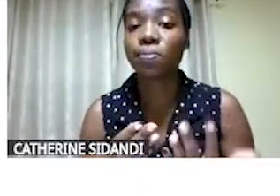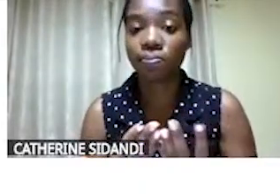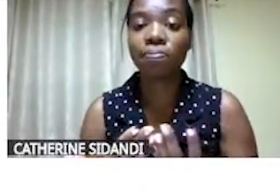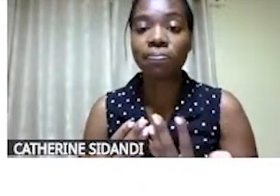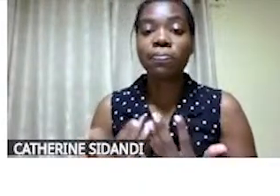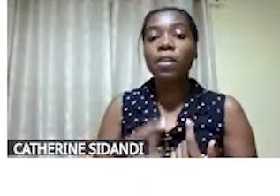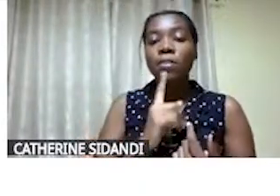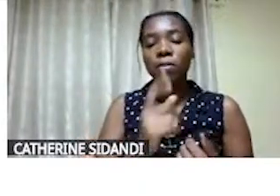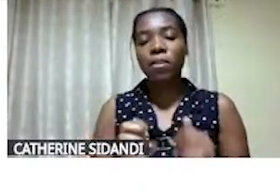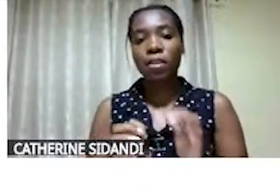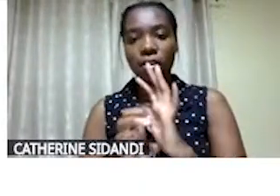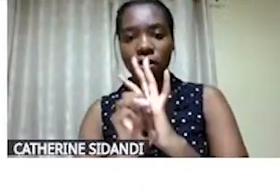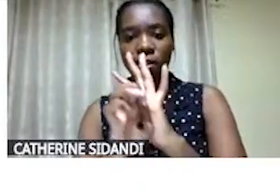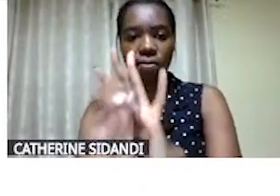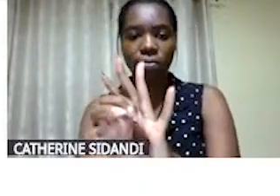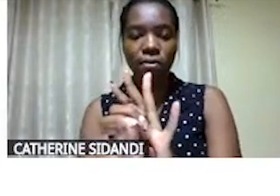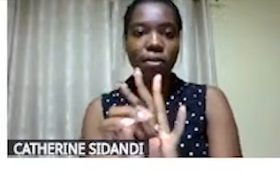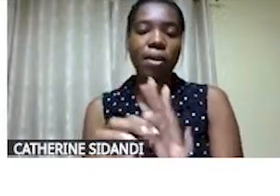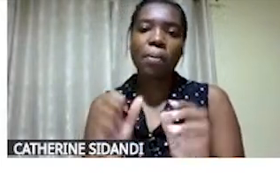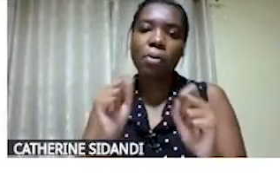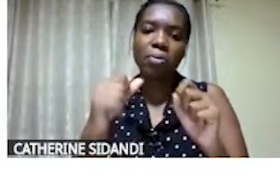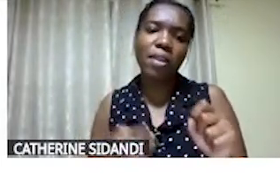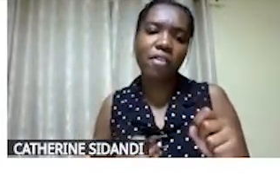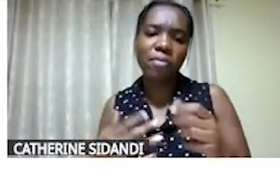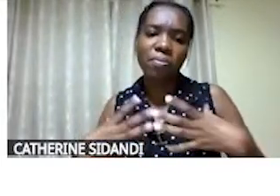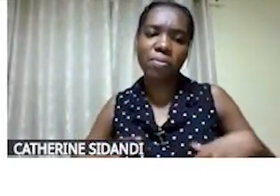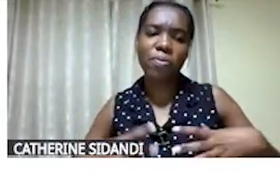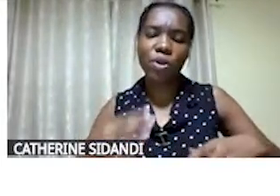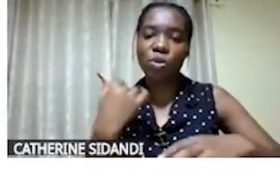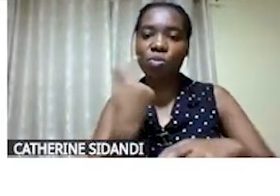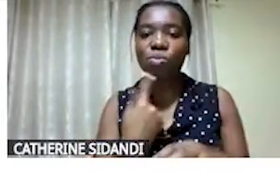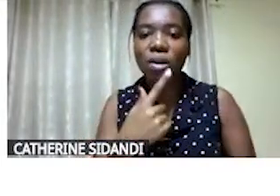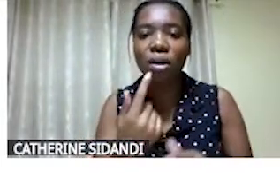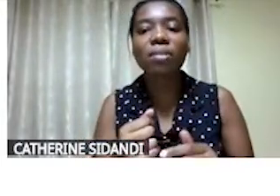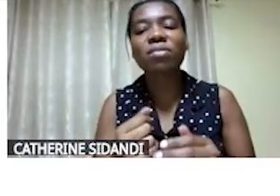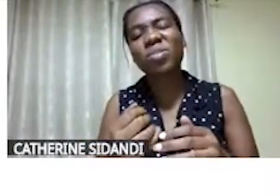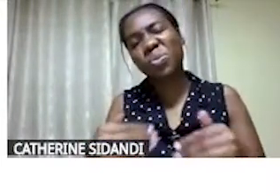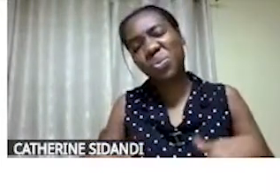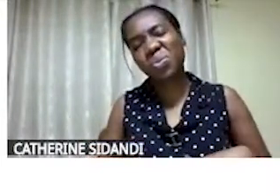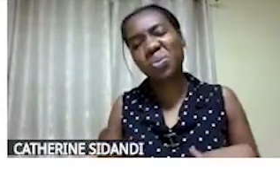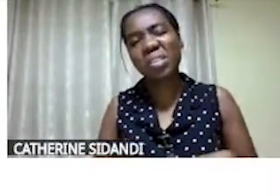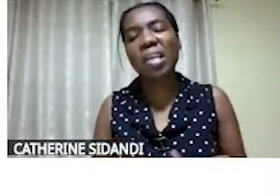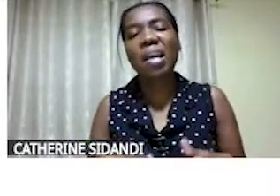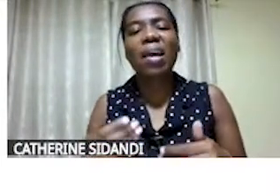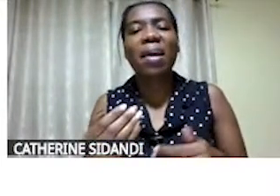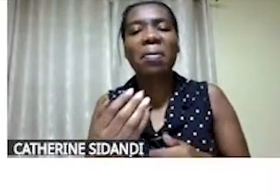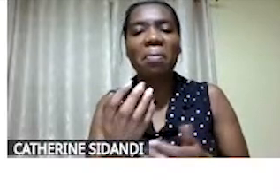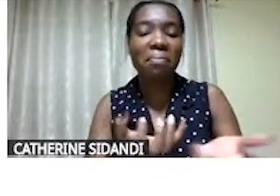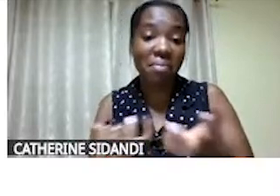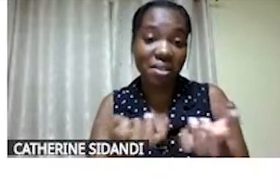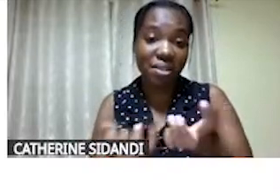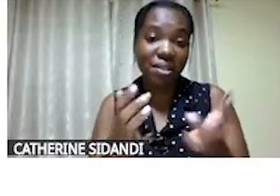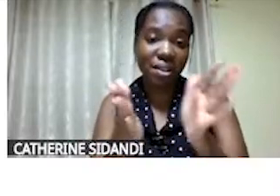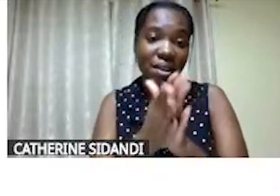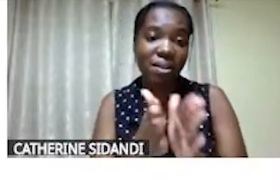maybe the business and they just want to understand, or are just young in the business and they are figuring out the reason for